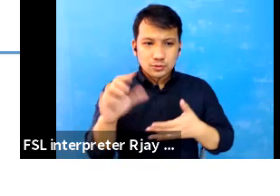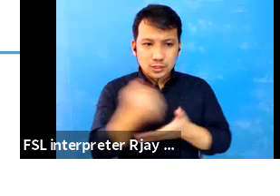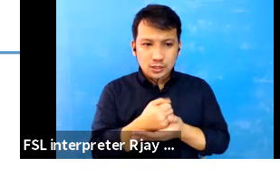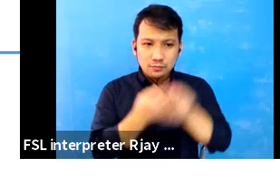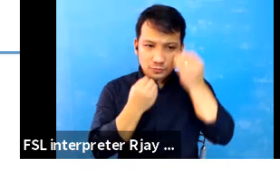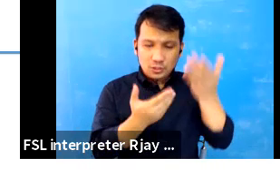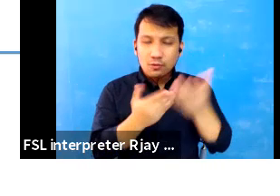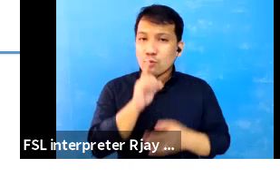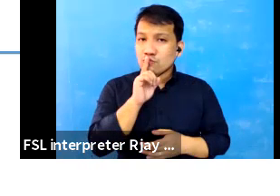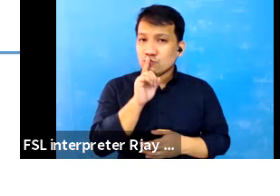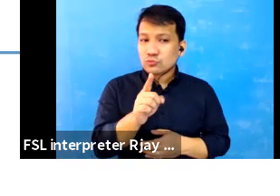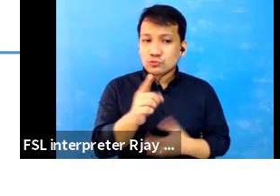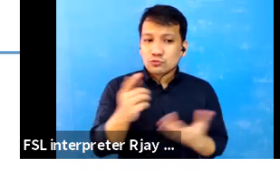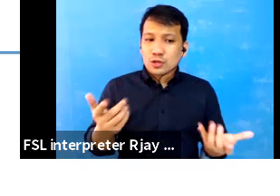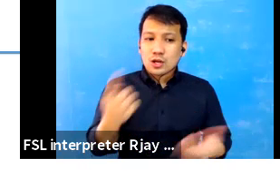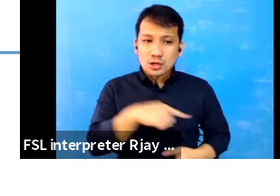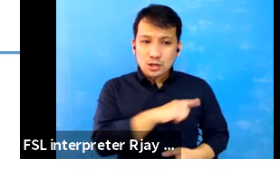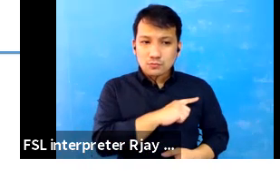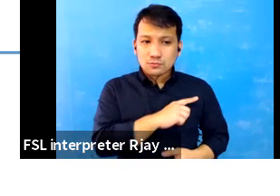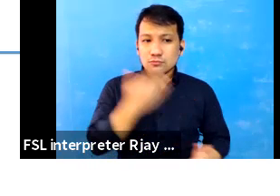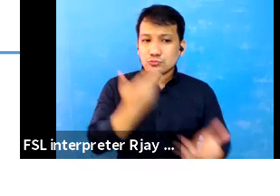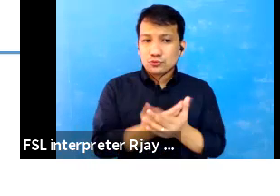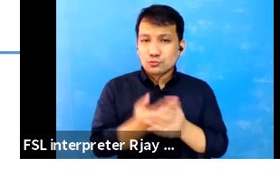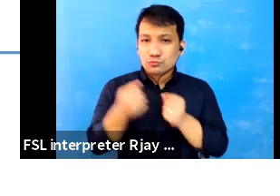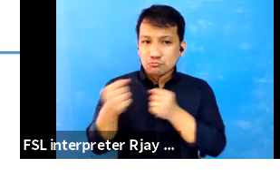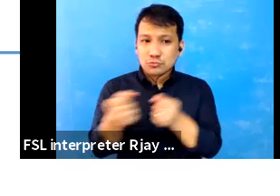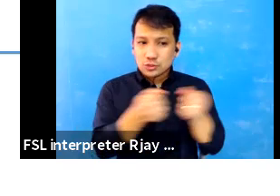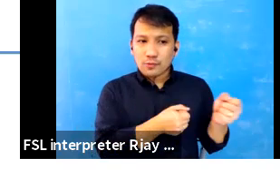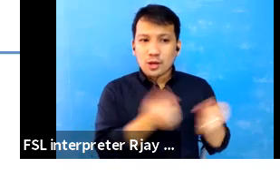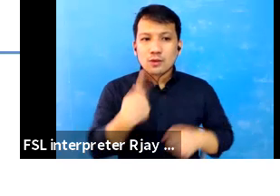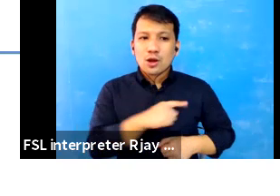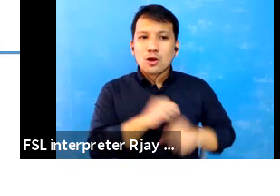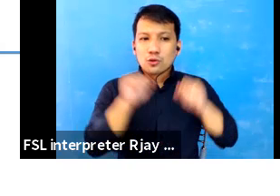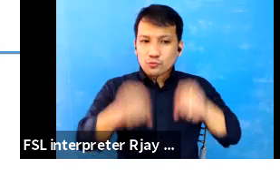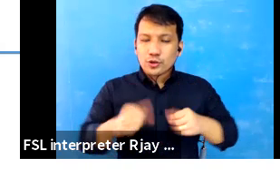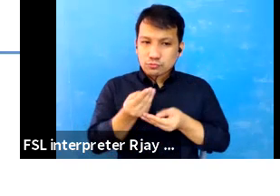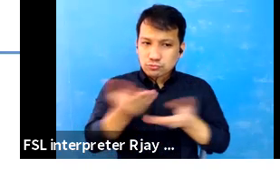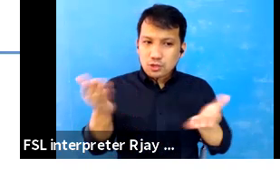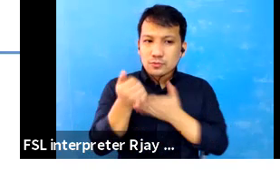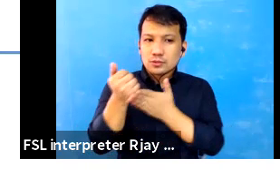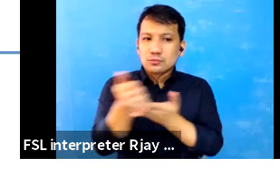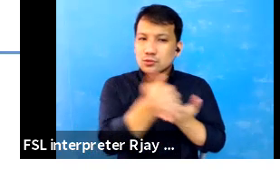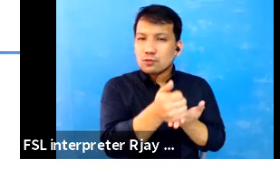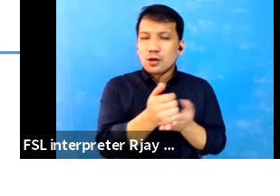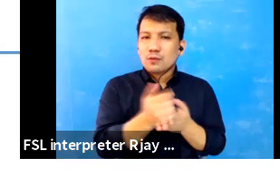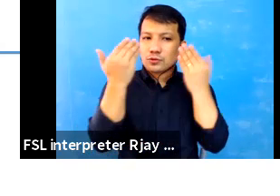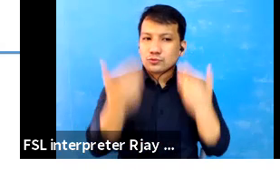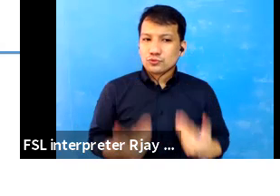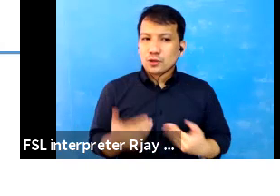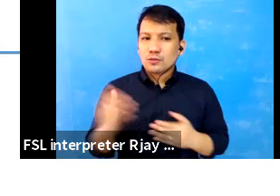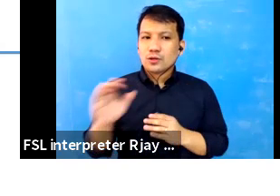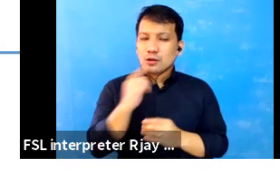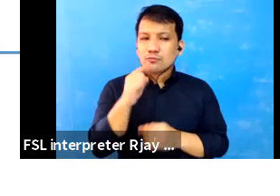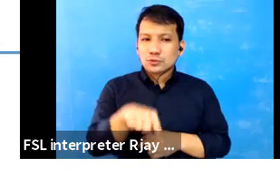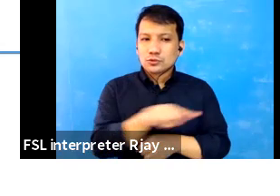and making sure that we have a very good strategic planning that can impact basically our human capital and